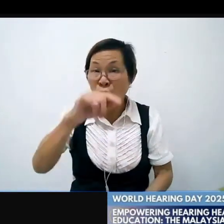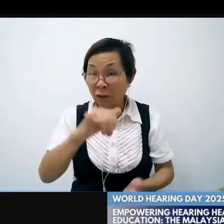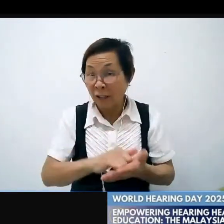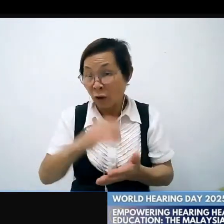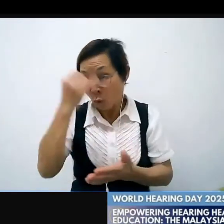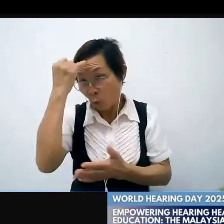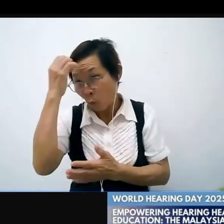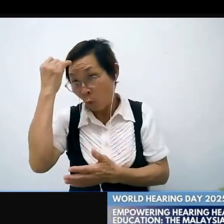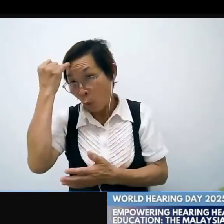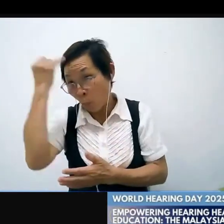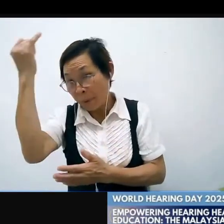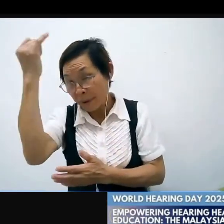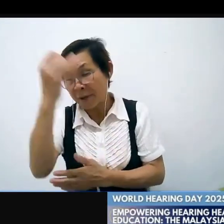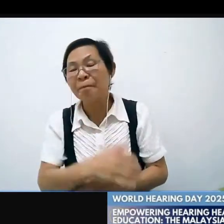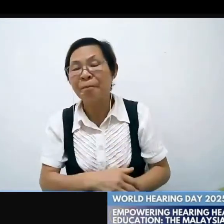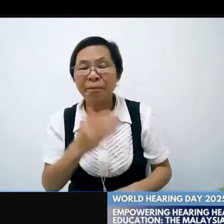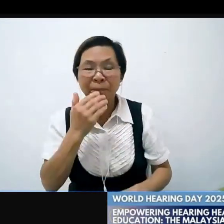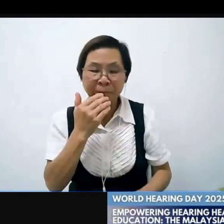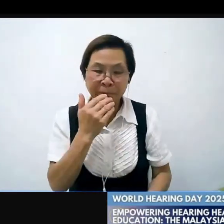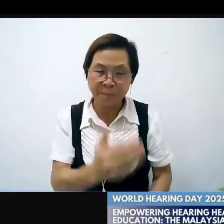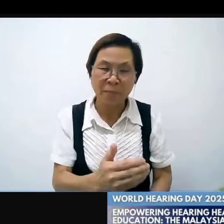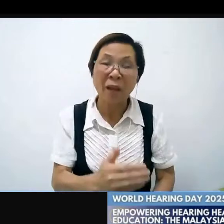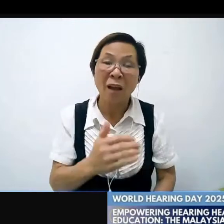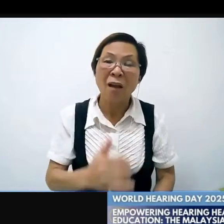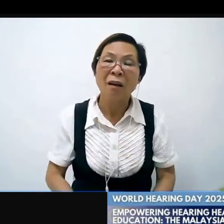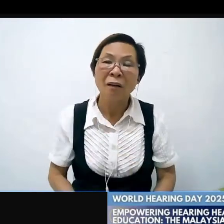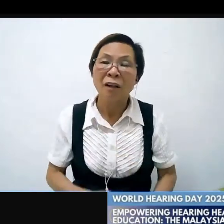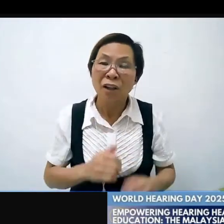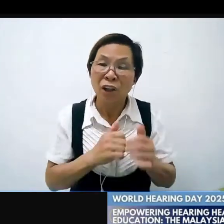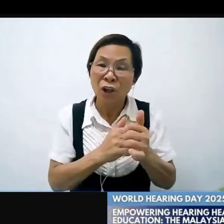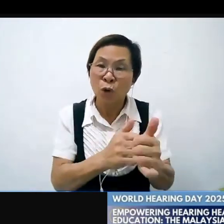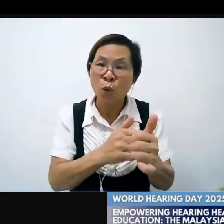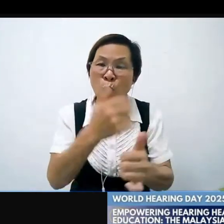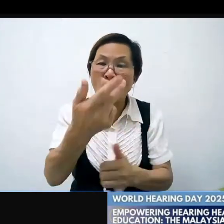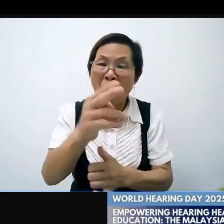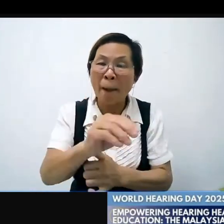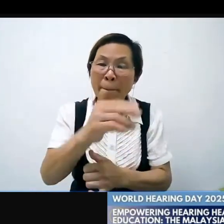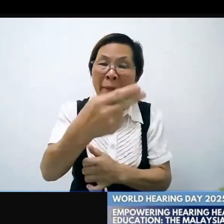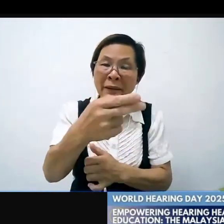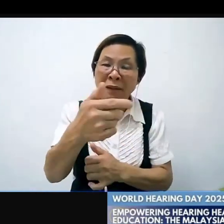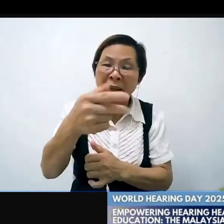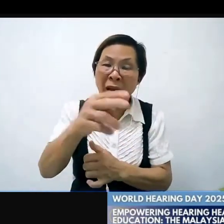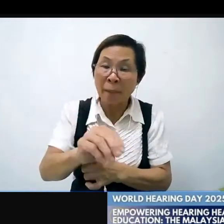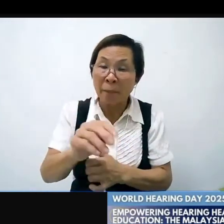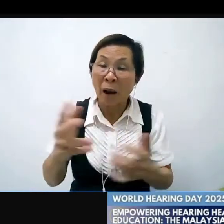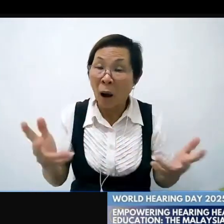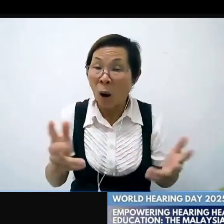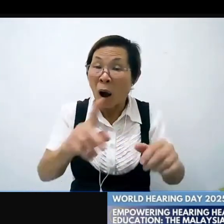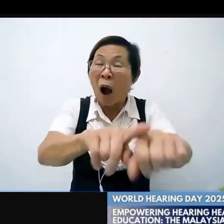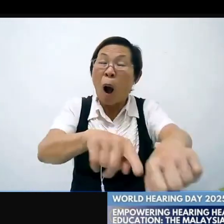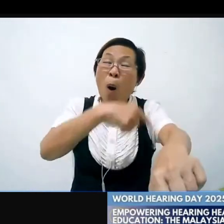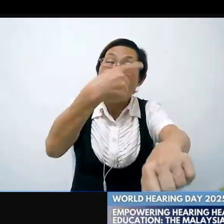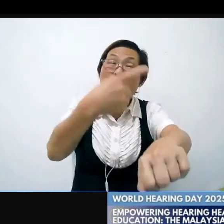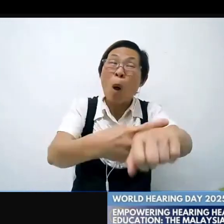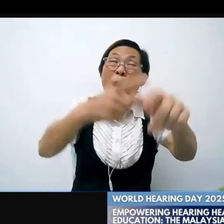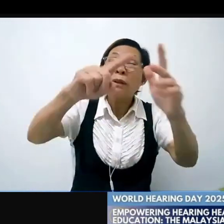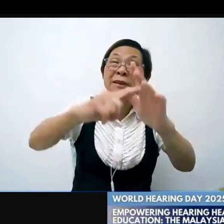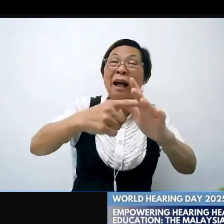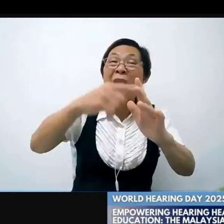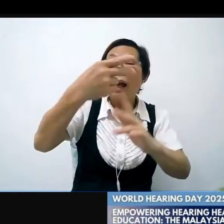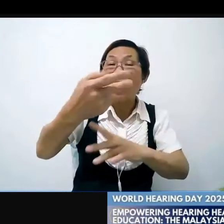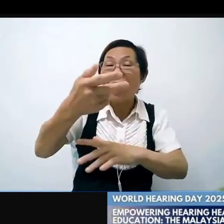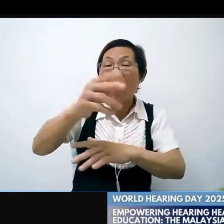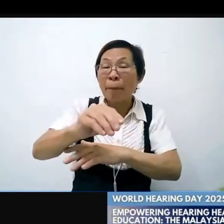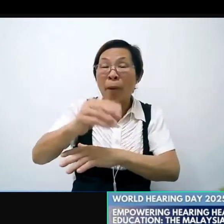opinion and the talk. So based on the ham, also you have how long that you have developed this ham, Prof.